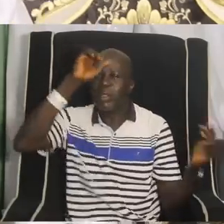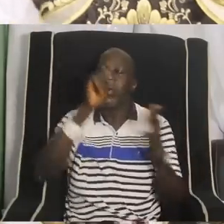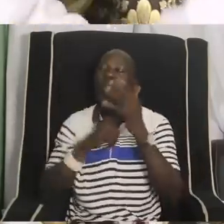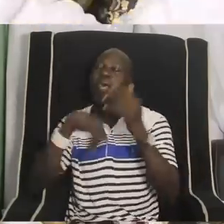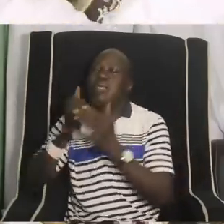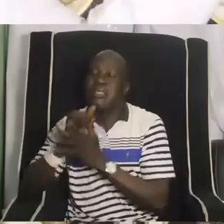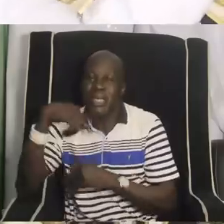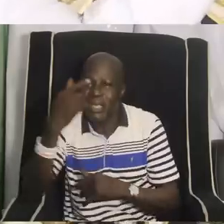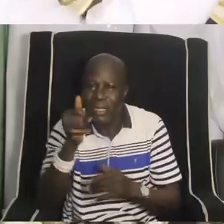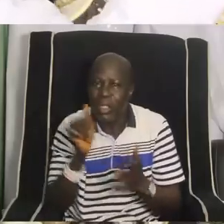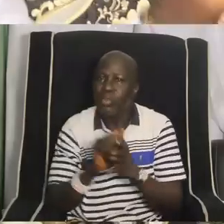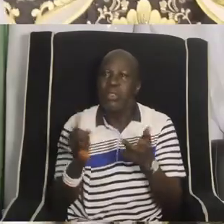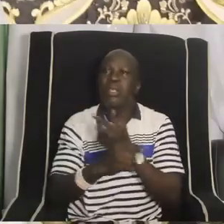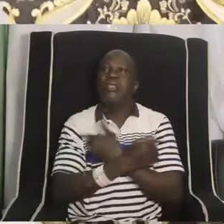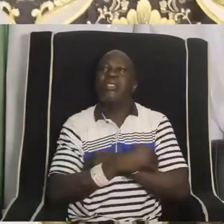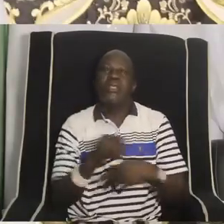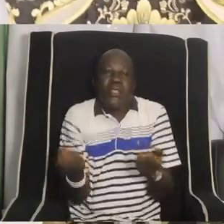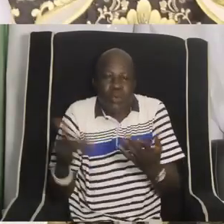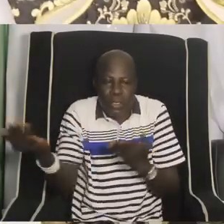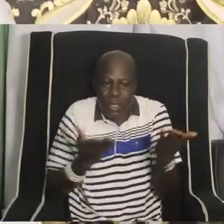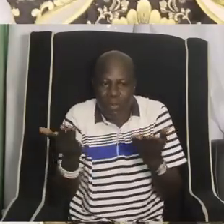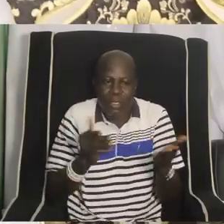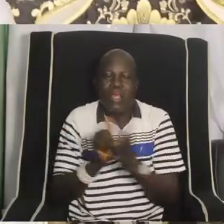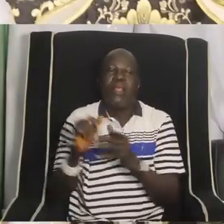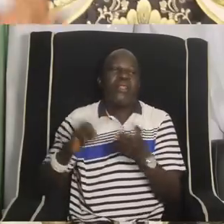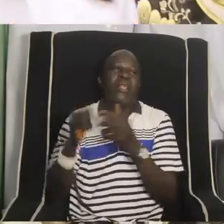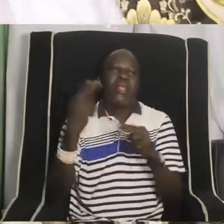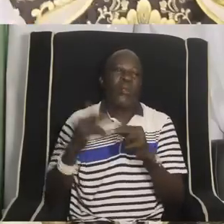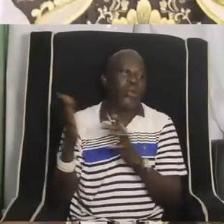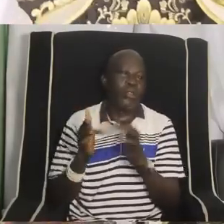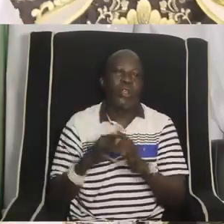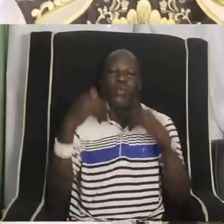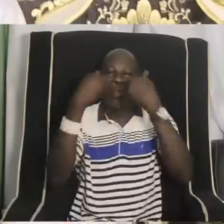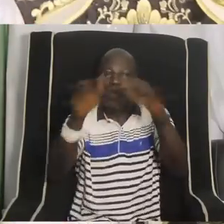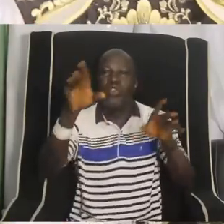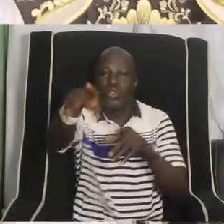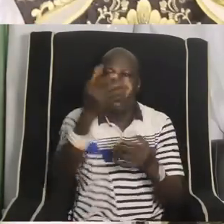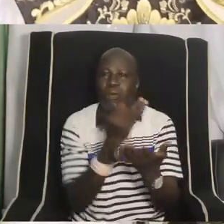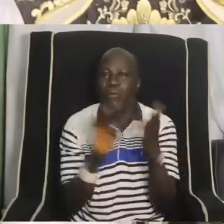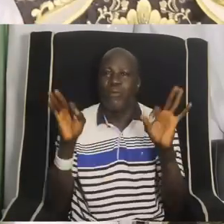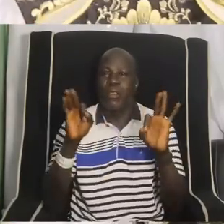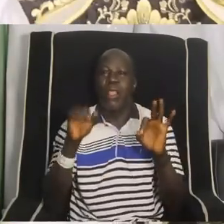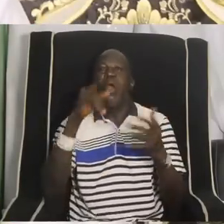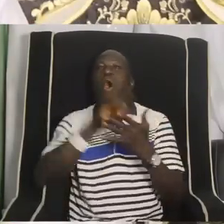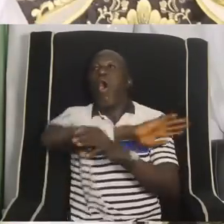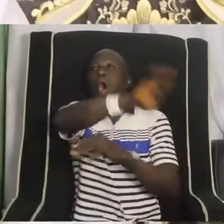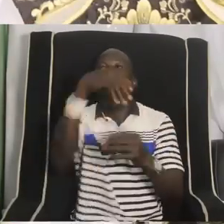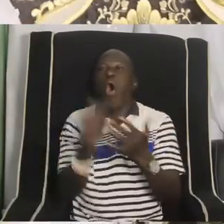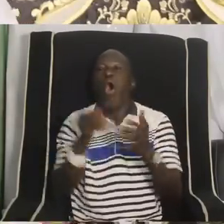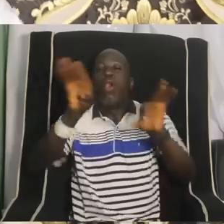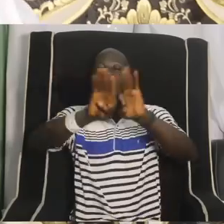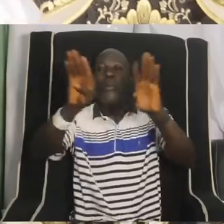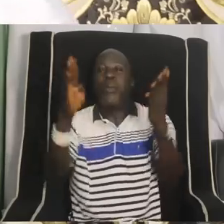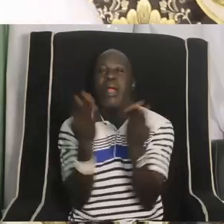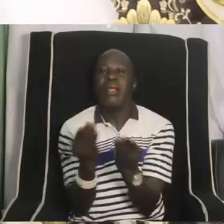you are experiencing what I'm saying today is the day of salvation no ko Jesus out to a sinner. Out of hell. Bobo branch, oh my God.